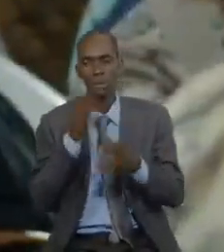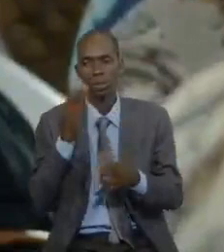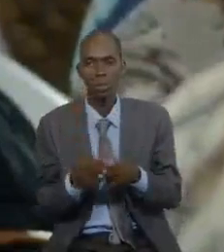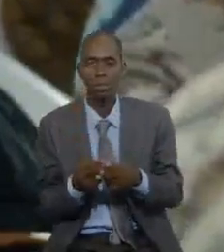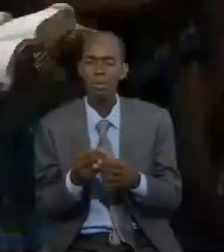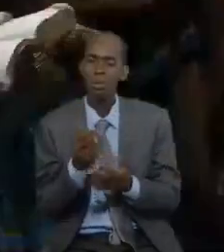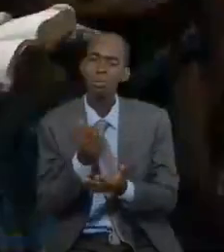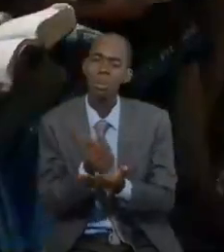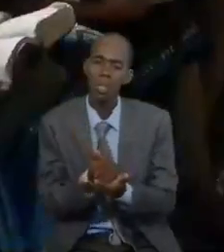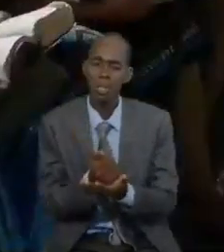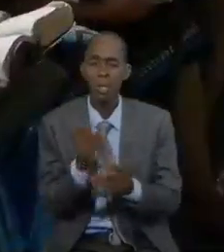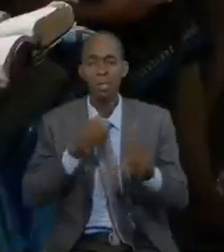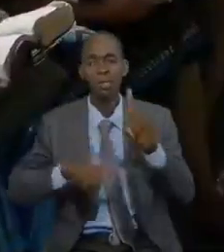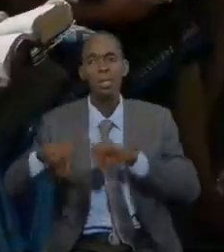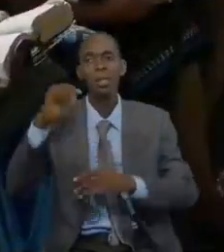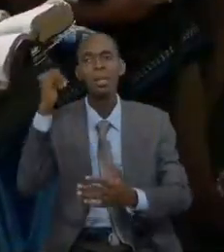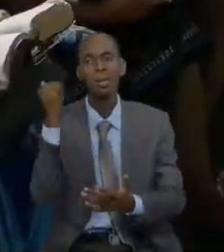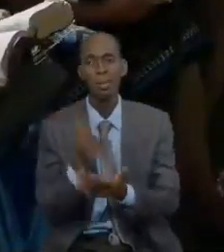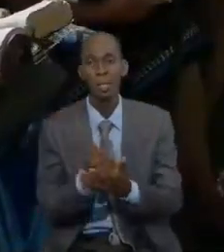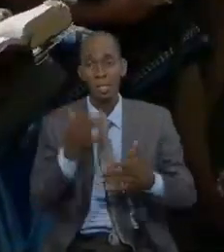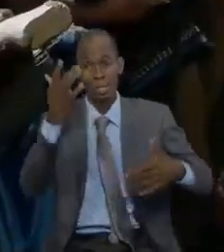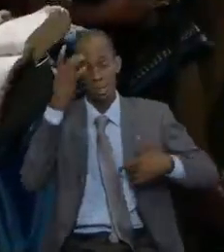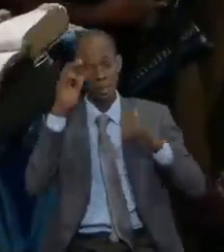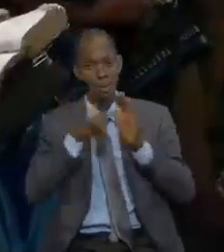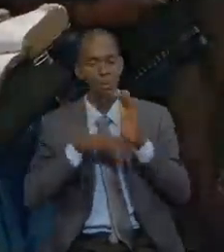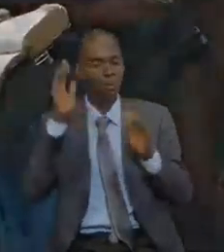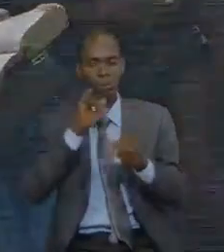Amen. Sickness will pass over you.